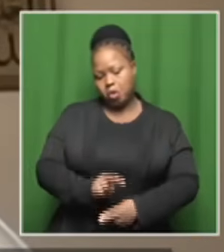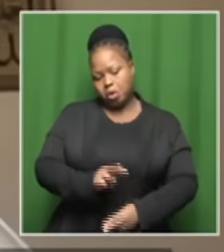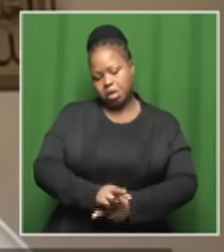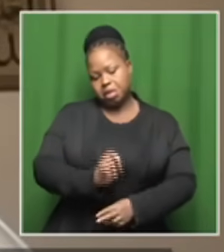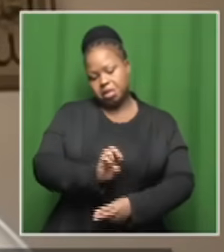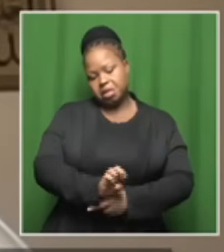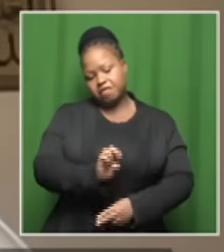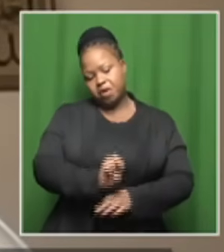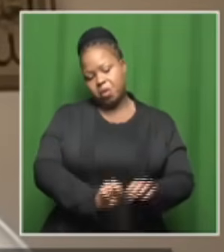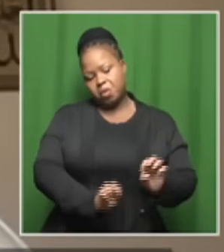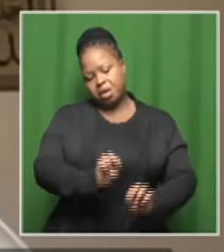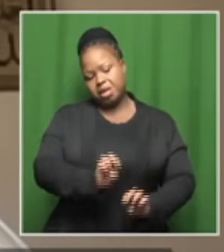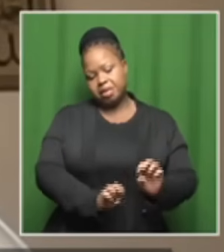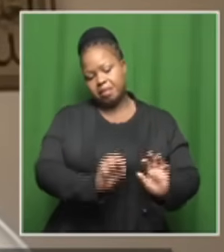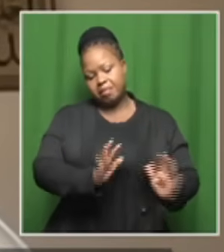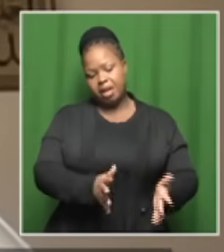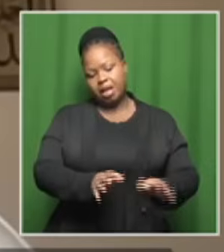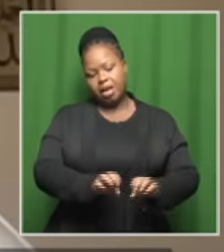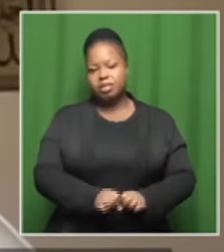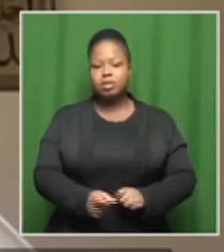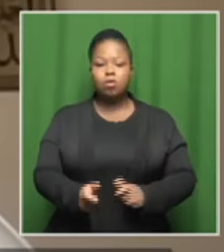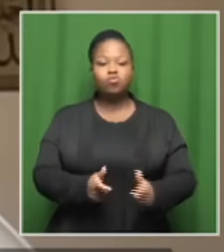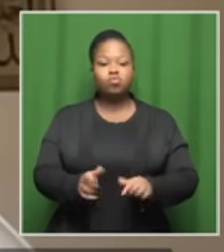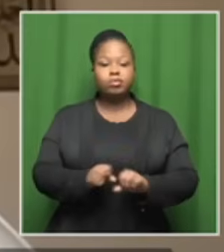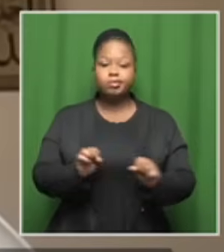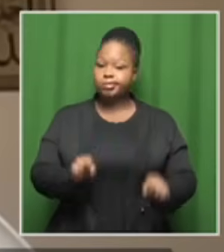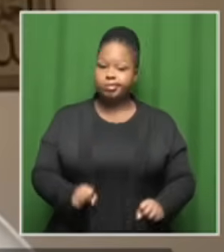evaluation. A control system.